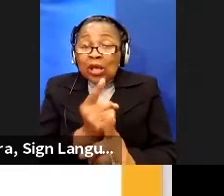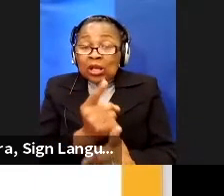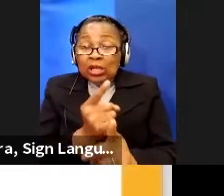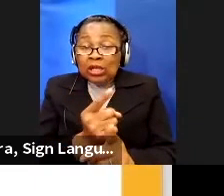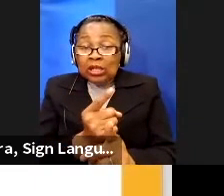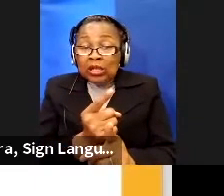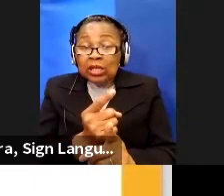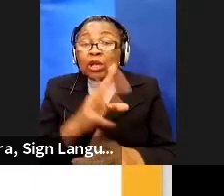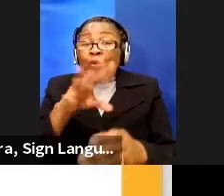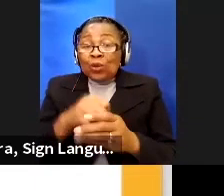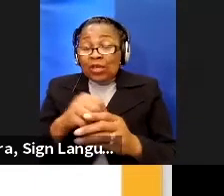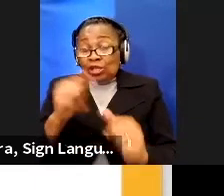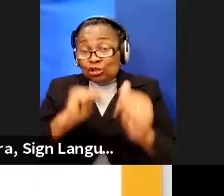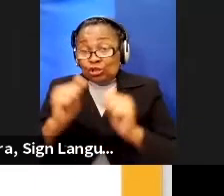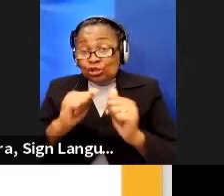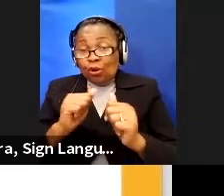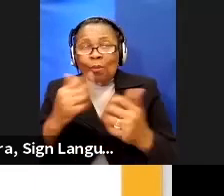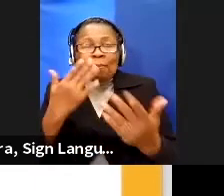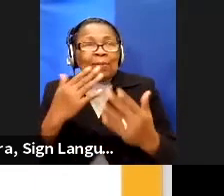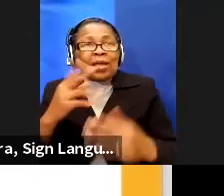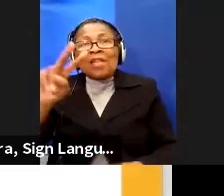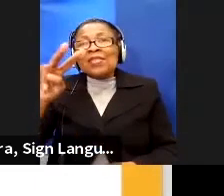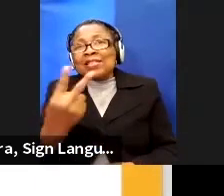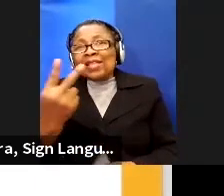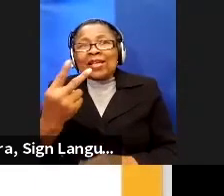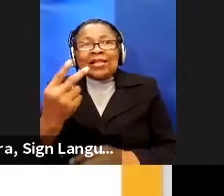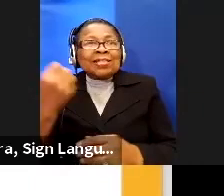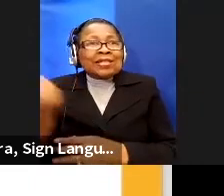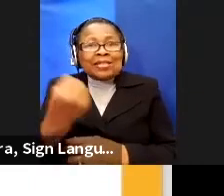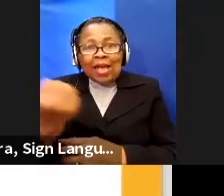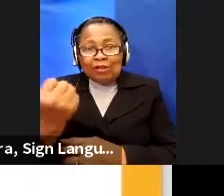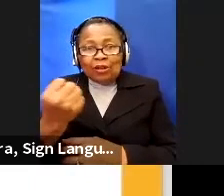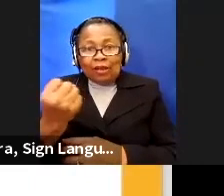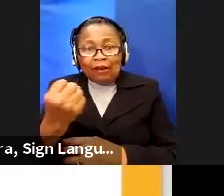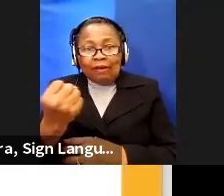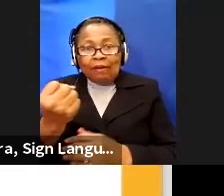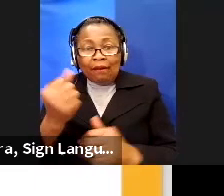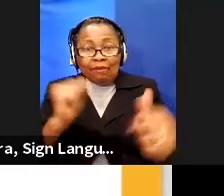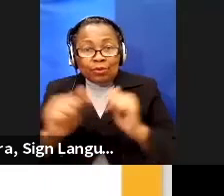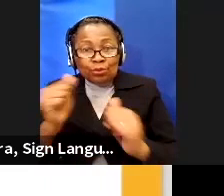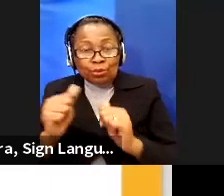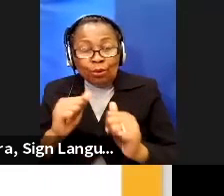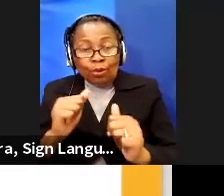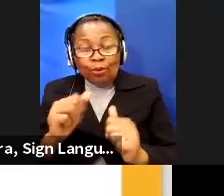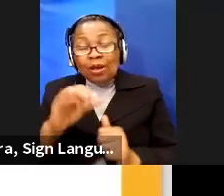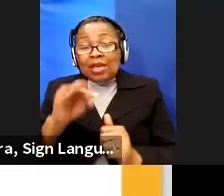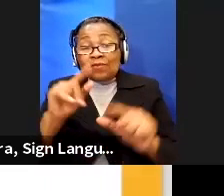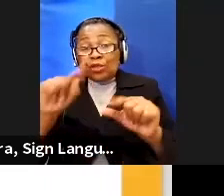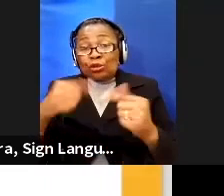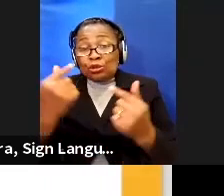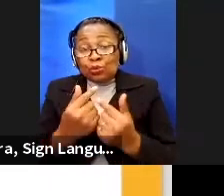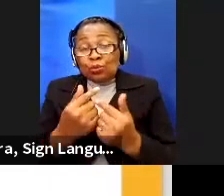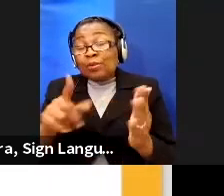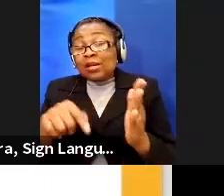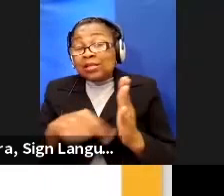run, like the second Saturday of the show run. And then if there's a group, sometimes